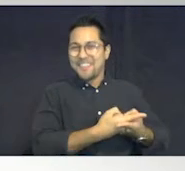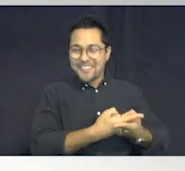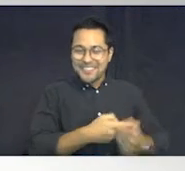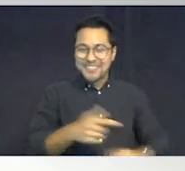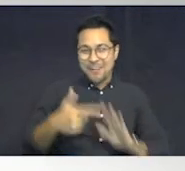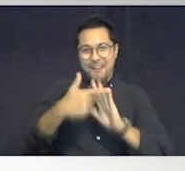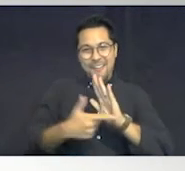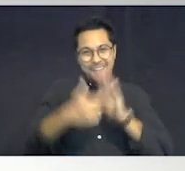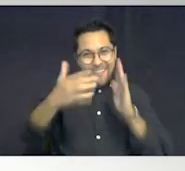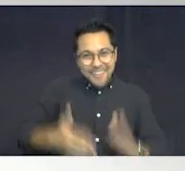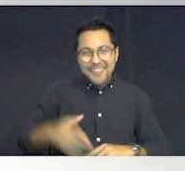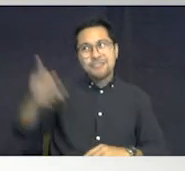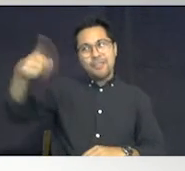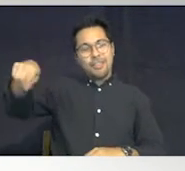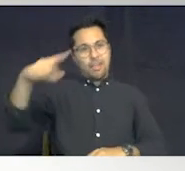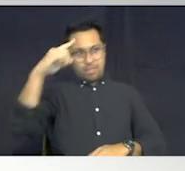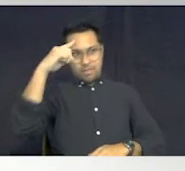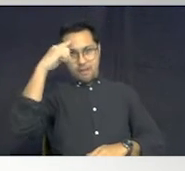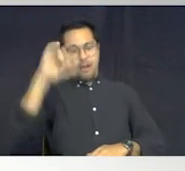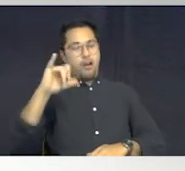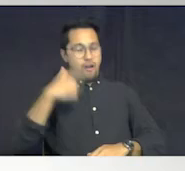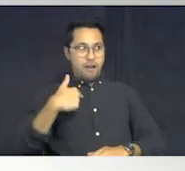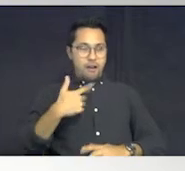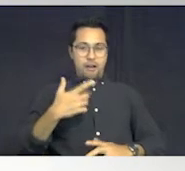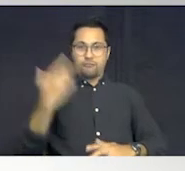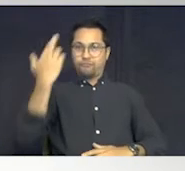then they figured out that they had lied.